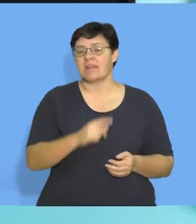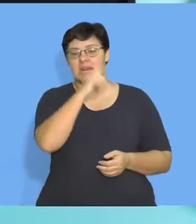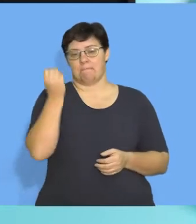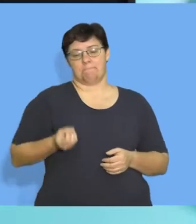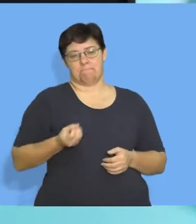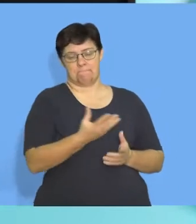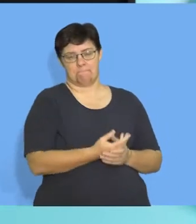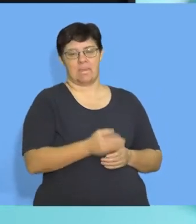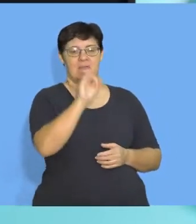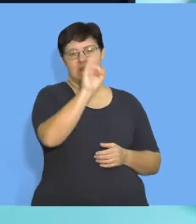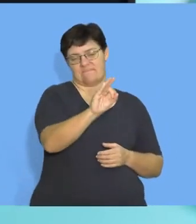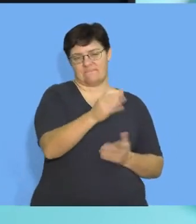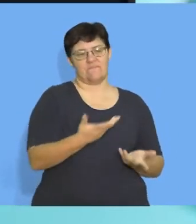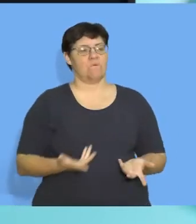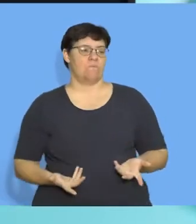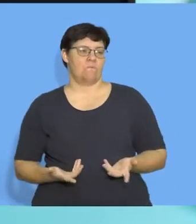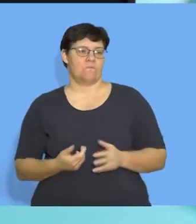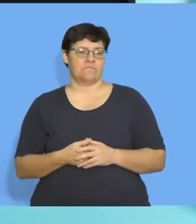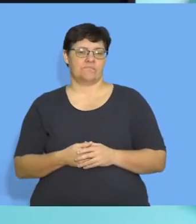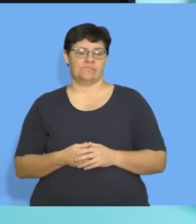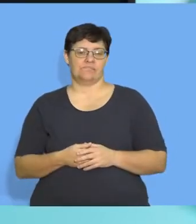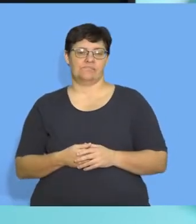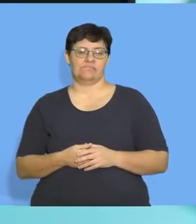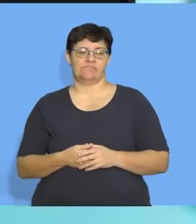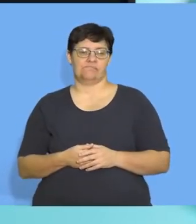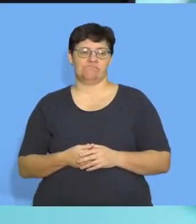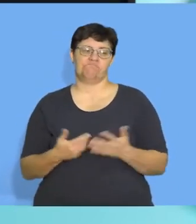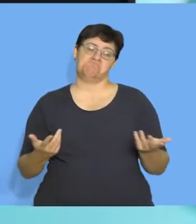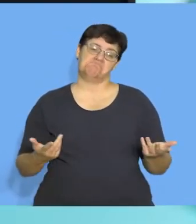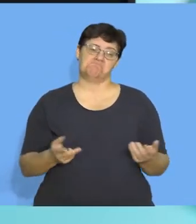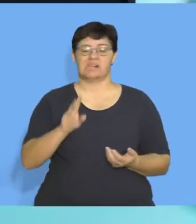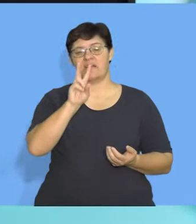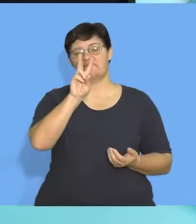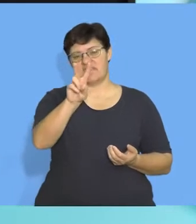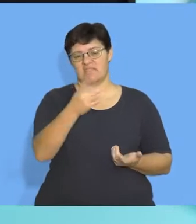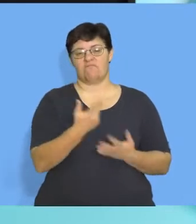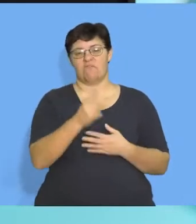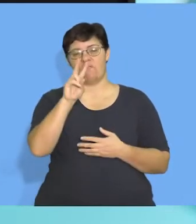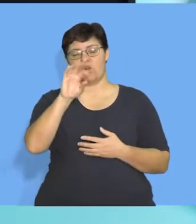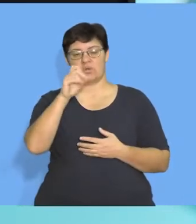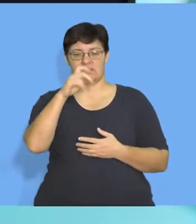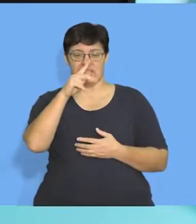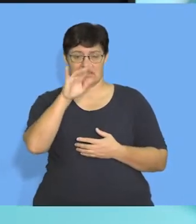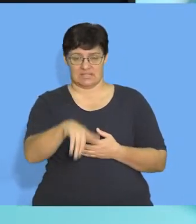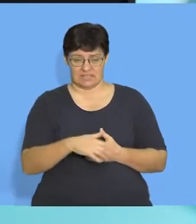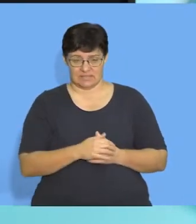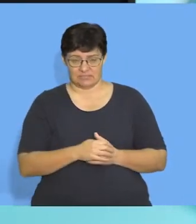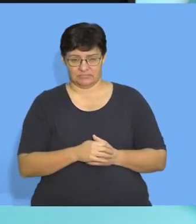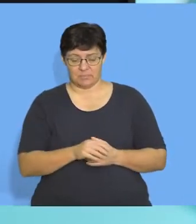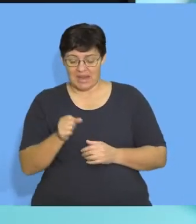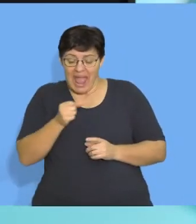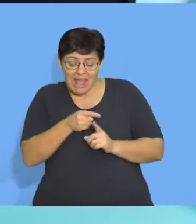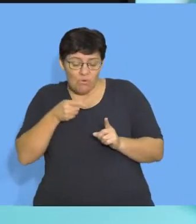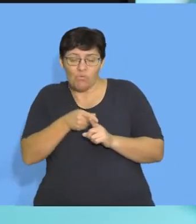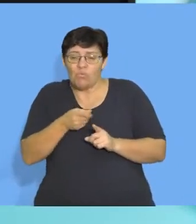it F, or we give it a V for velocity. But I've got to tell you what the arrow is, otherwise